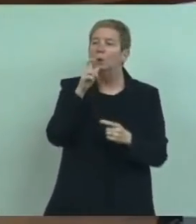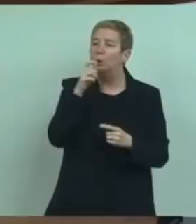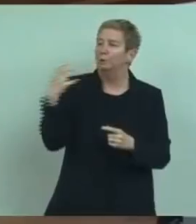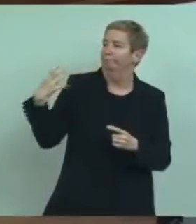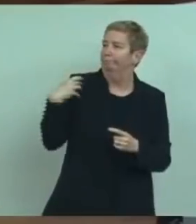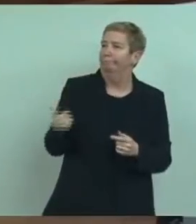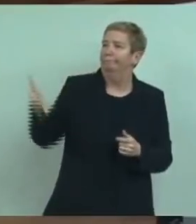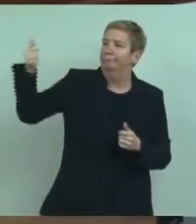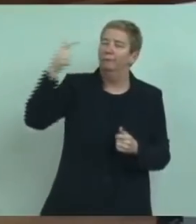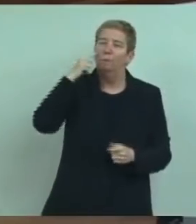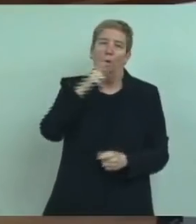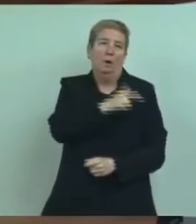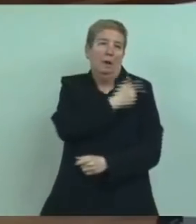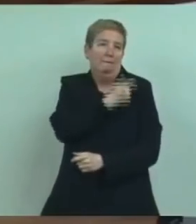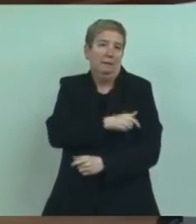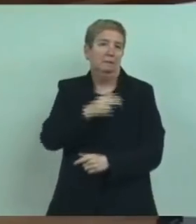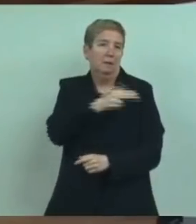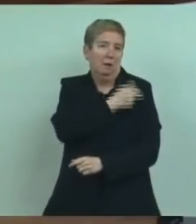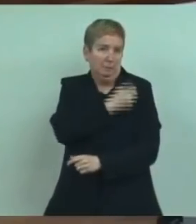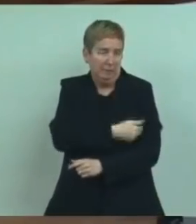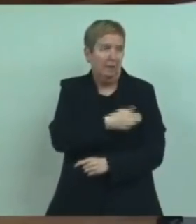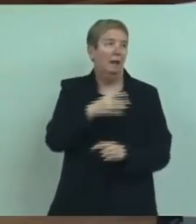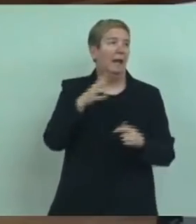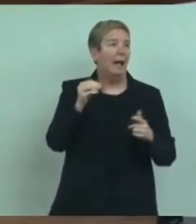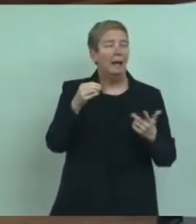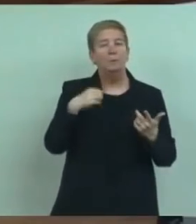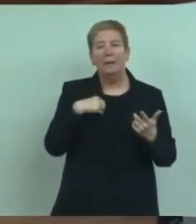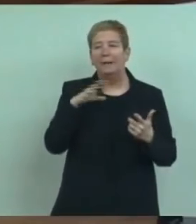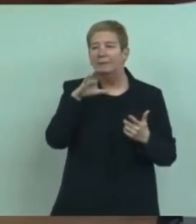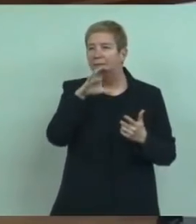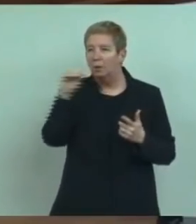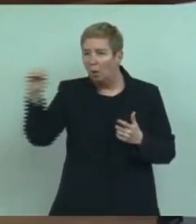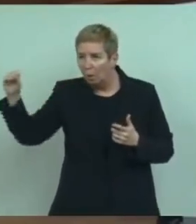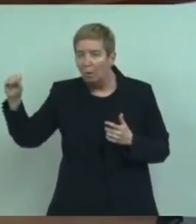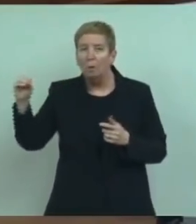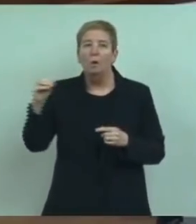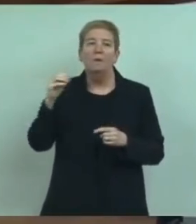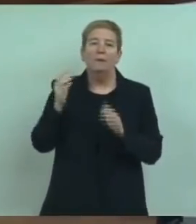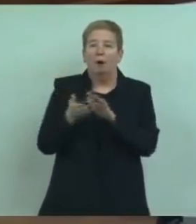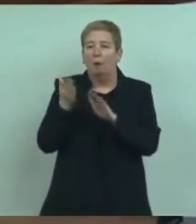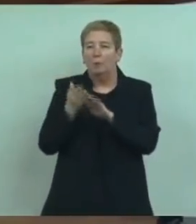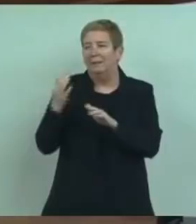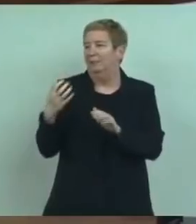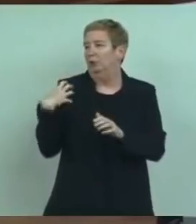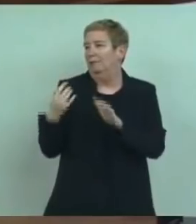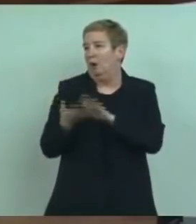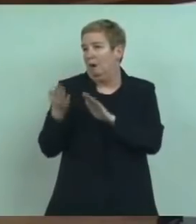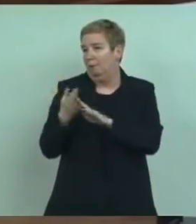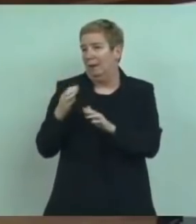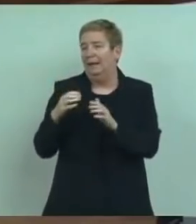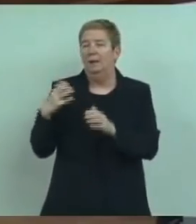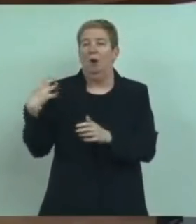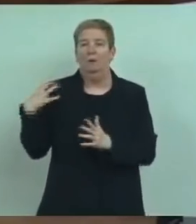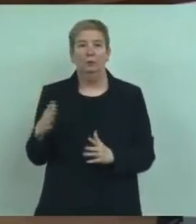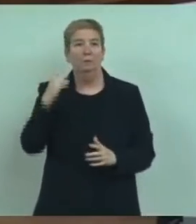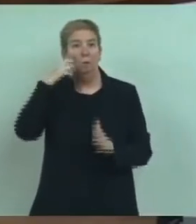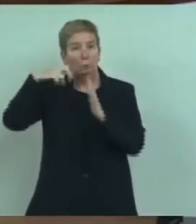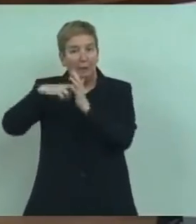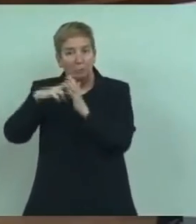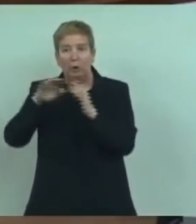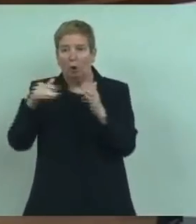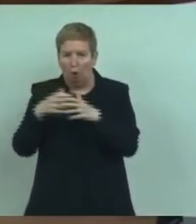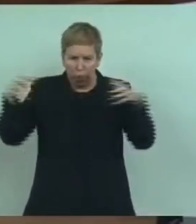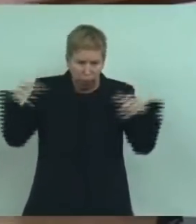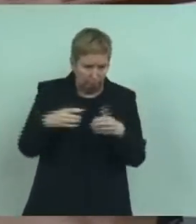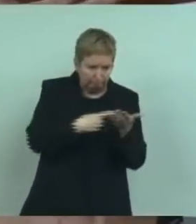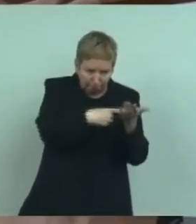Loveless Hospital, and Troy Hildeman, the COO and Chief Operating Officer of Presbyterian, are working all day, every day